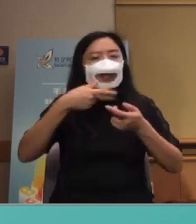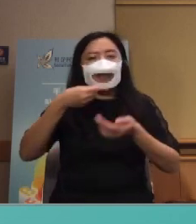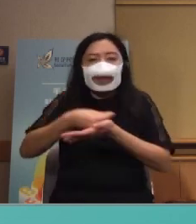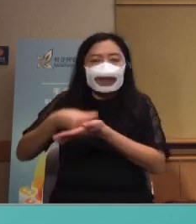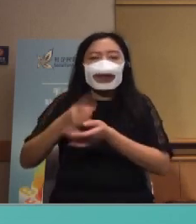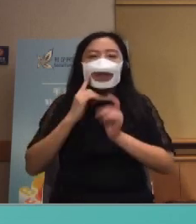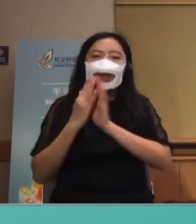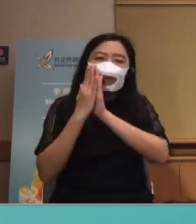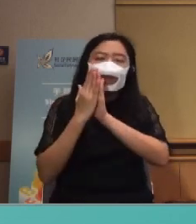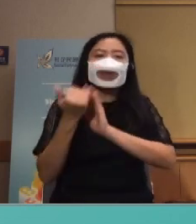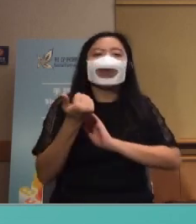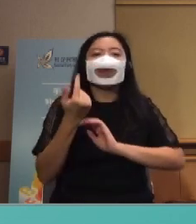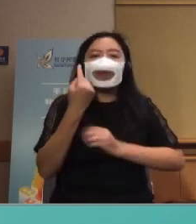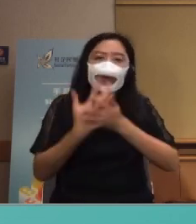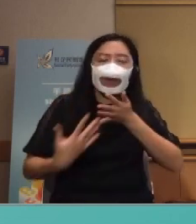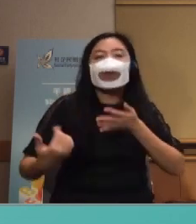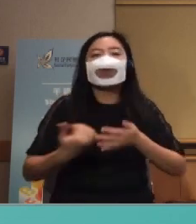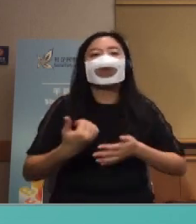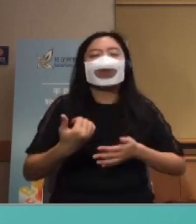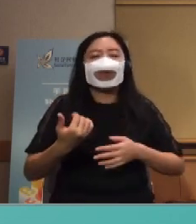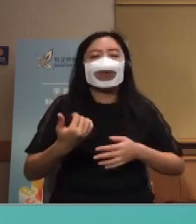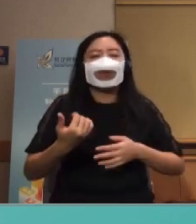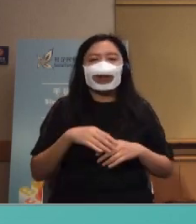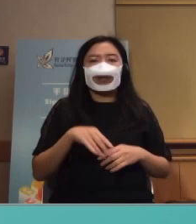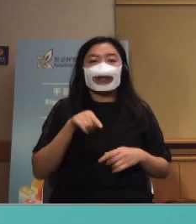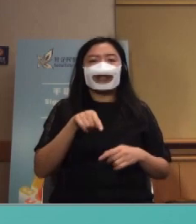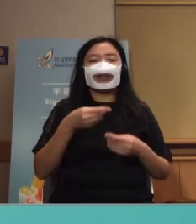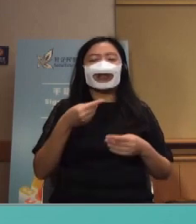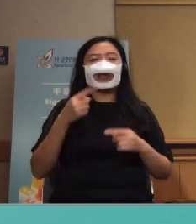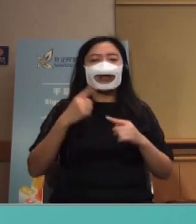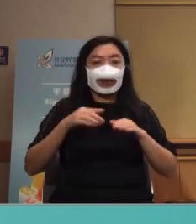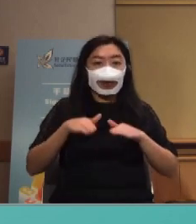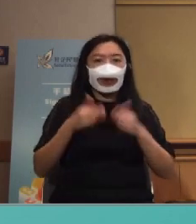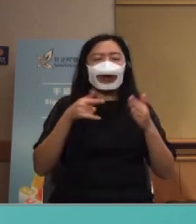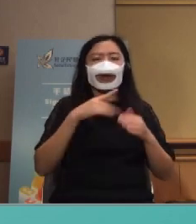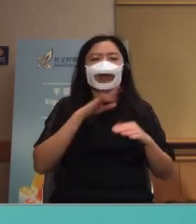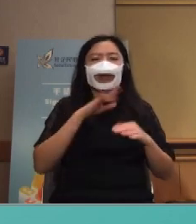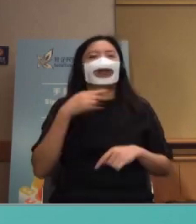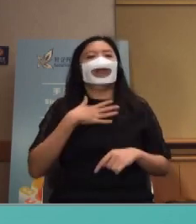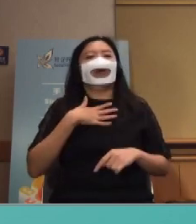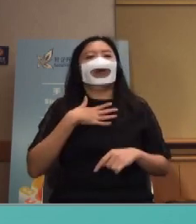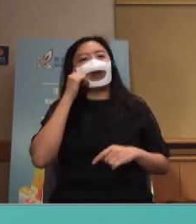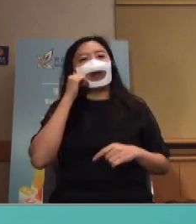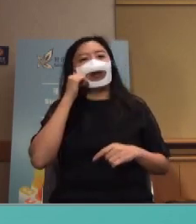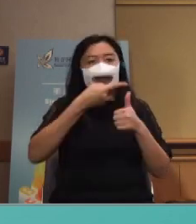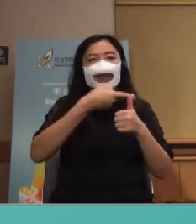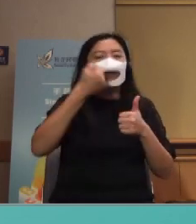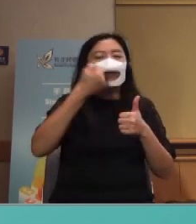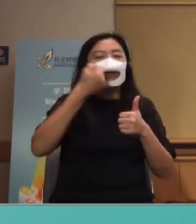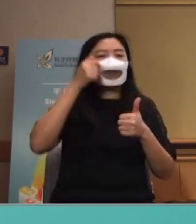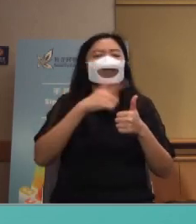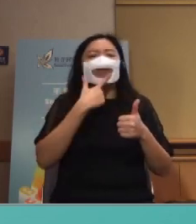just hard, right? It's just so difficult. How do you actually do any of this stuff? And just a quick background on myself, right? I got